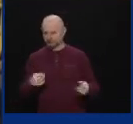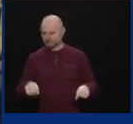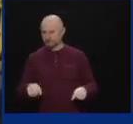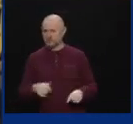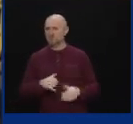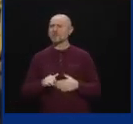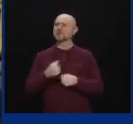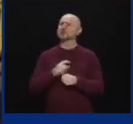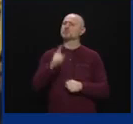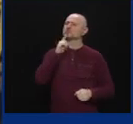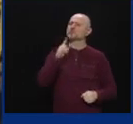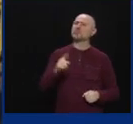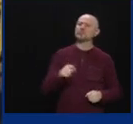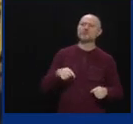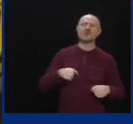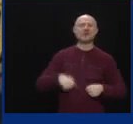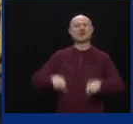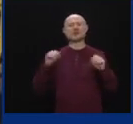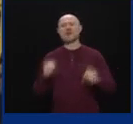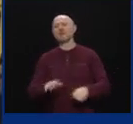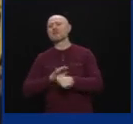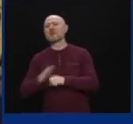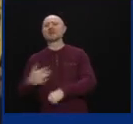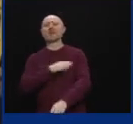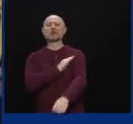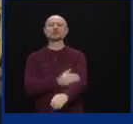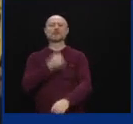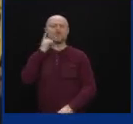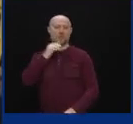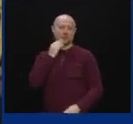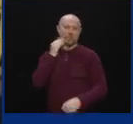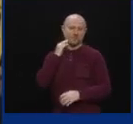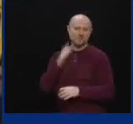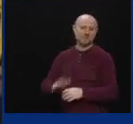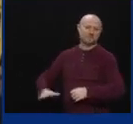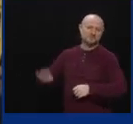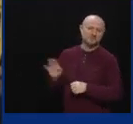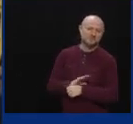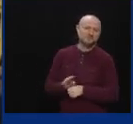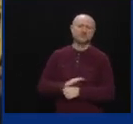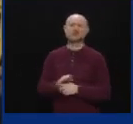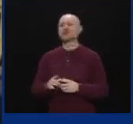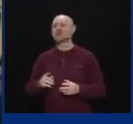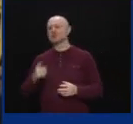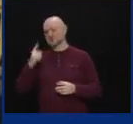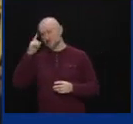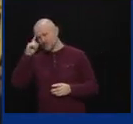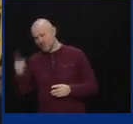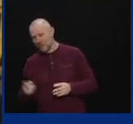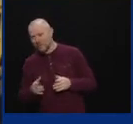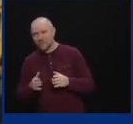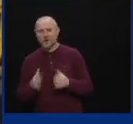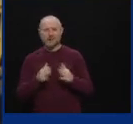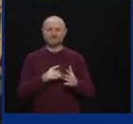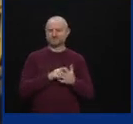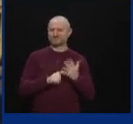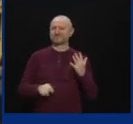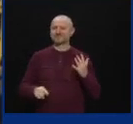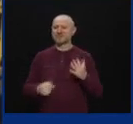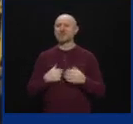we can power homes, power businesses in a way that is smart, that makes up for the assault,